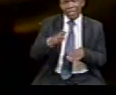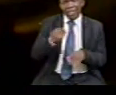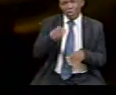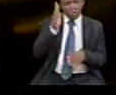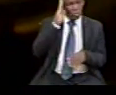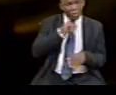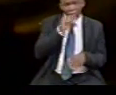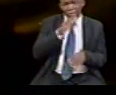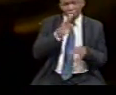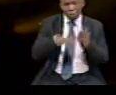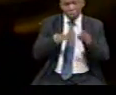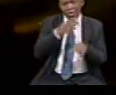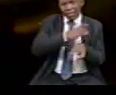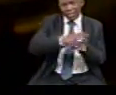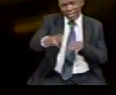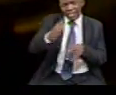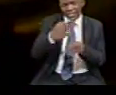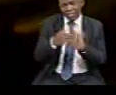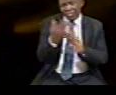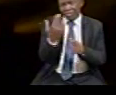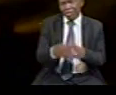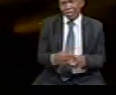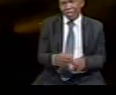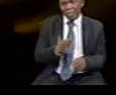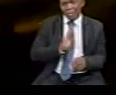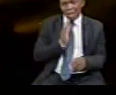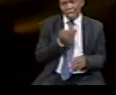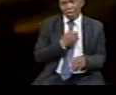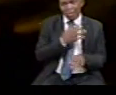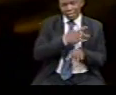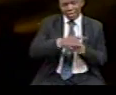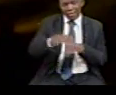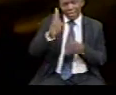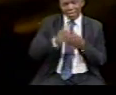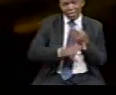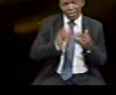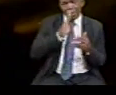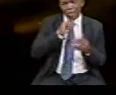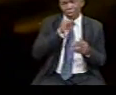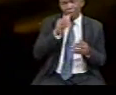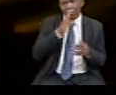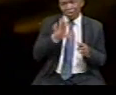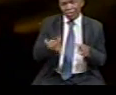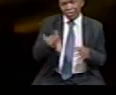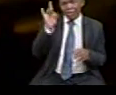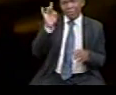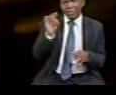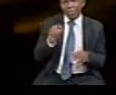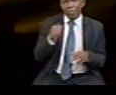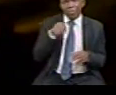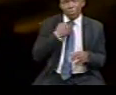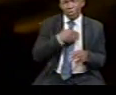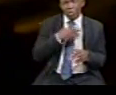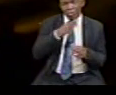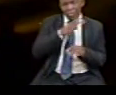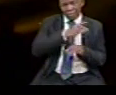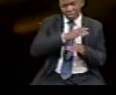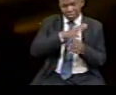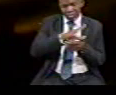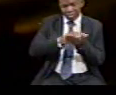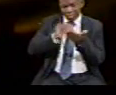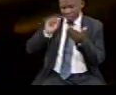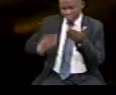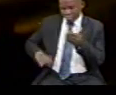naked. And your nakedness will not be discovered in Jesus' name. You will not be stripped of righteousness. You will not be stripped